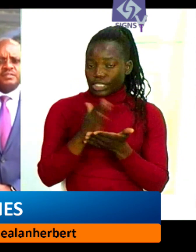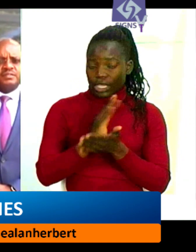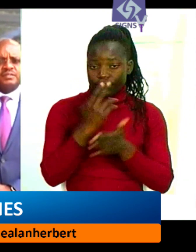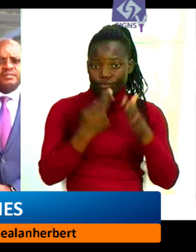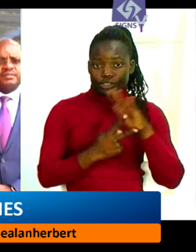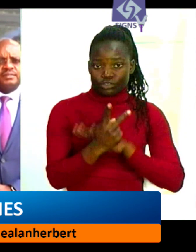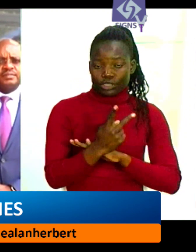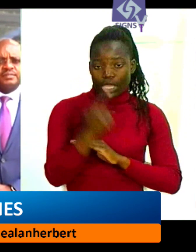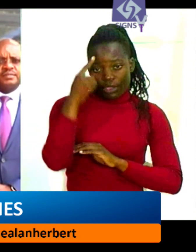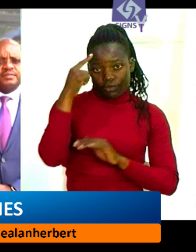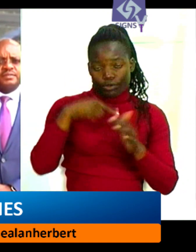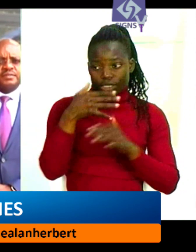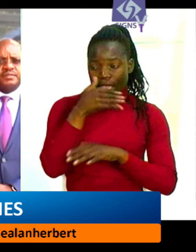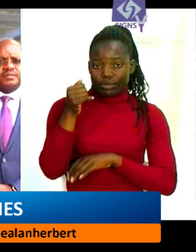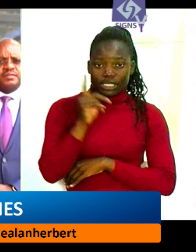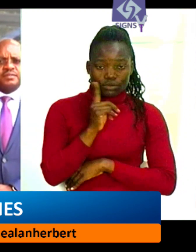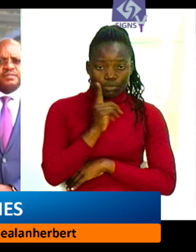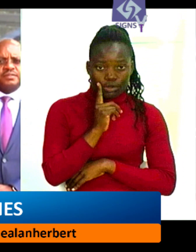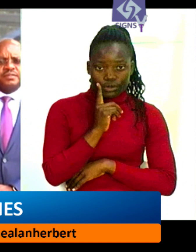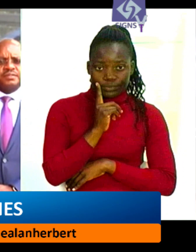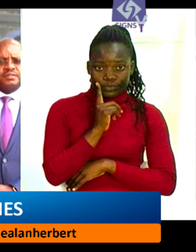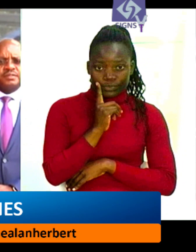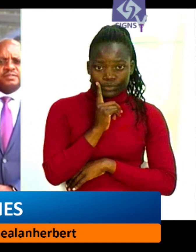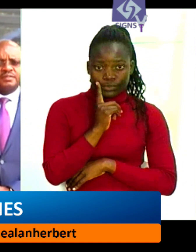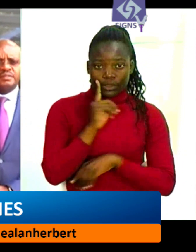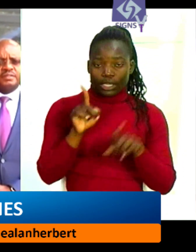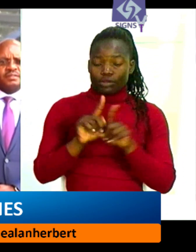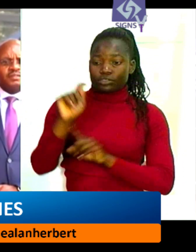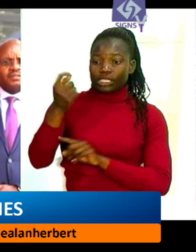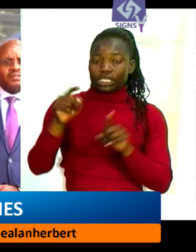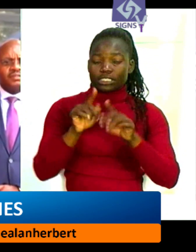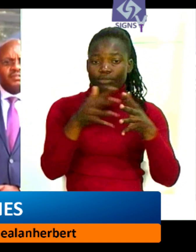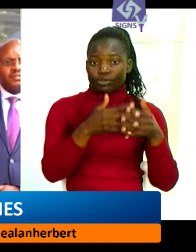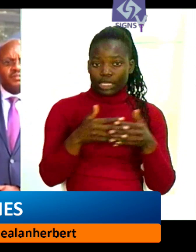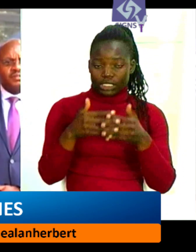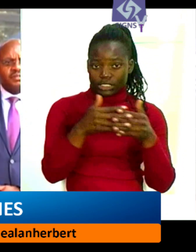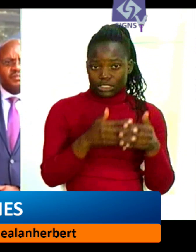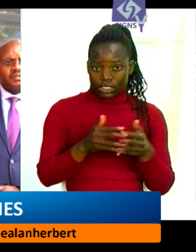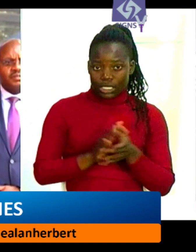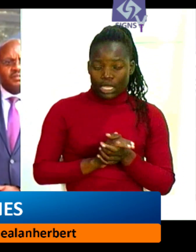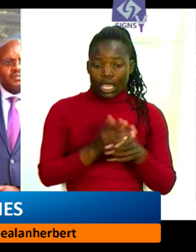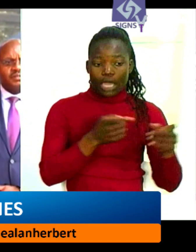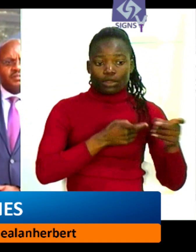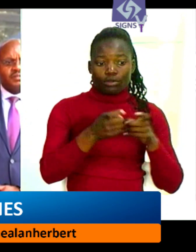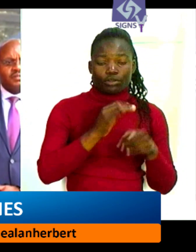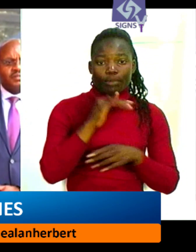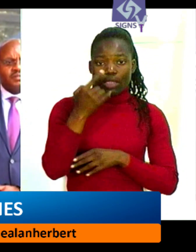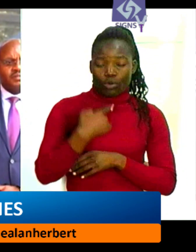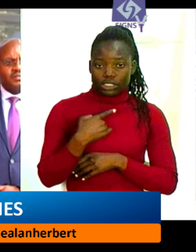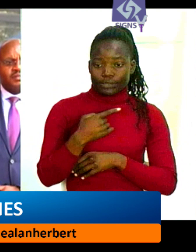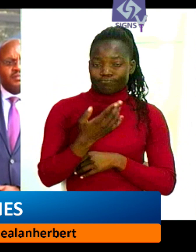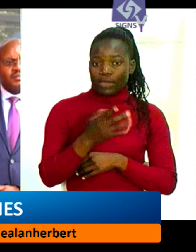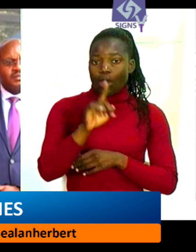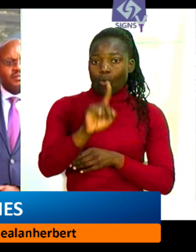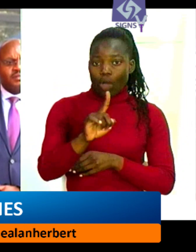a symbol of our shared vision for a better tomorrow. Both Kenya and the United States